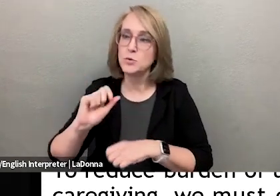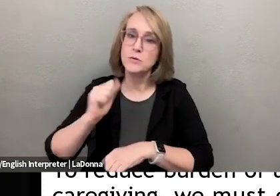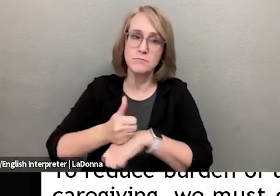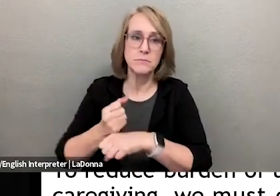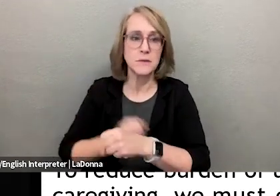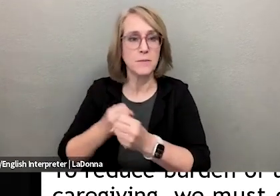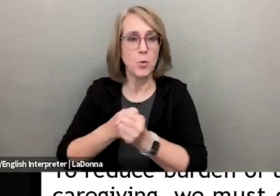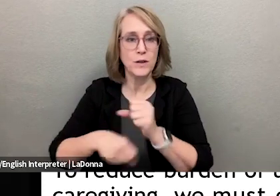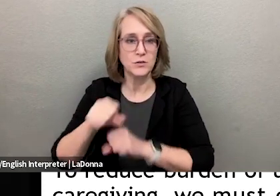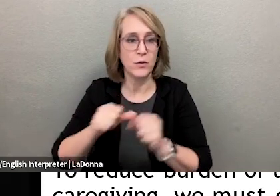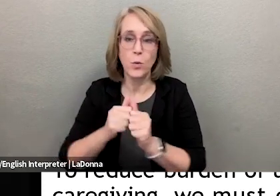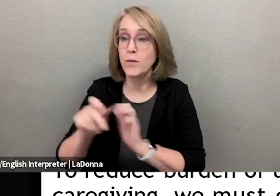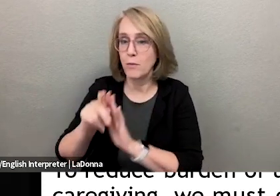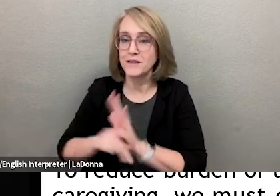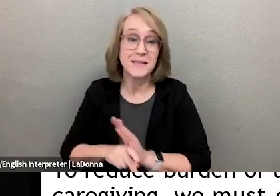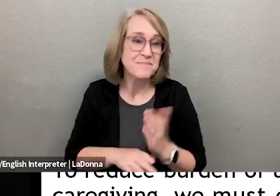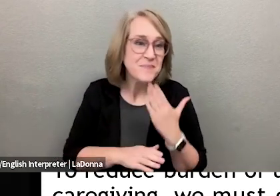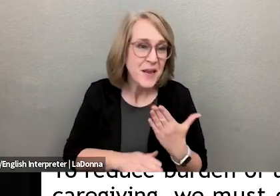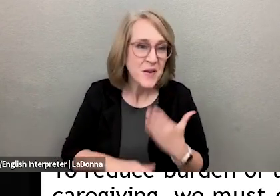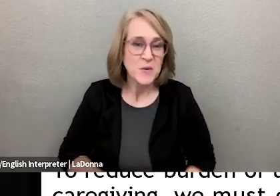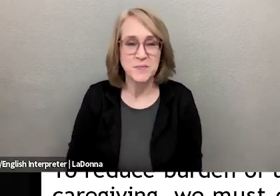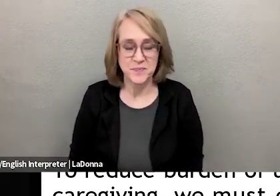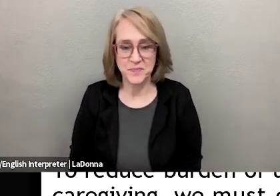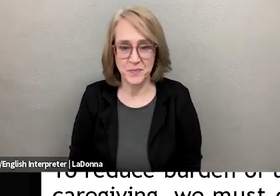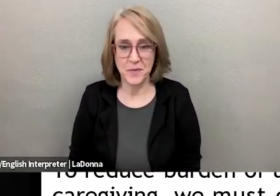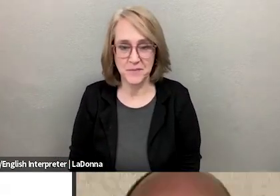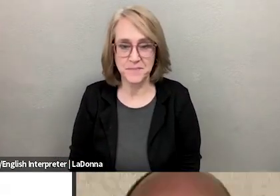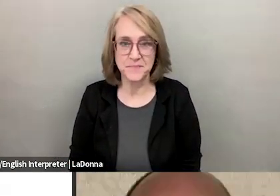policy solutions. Thank you.